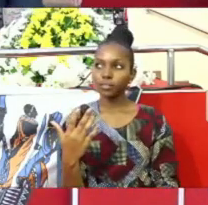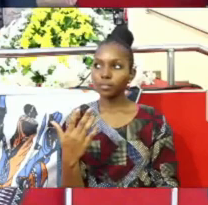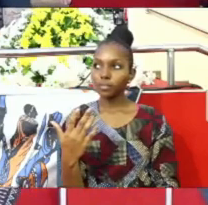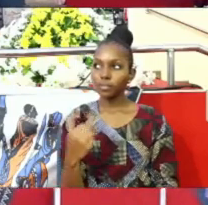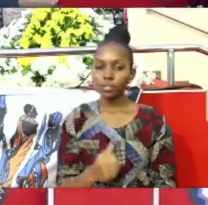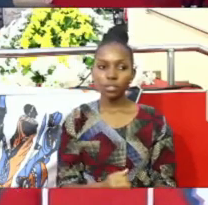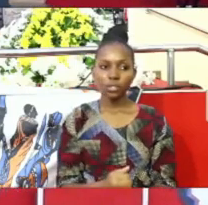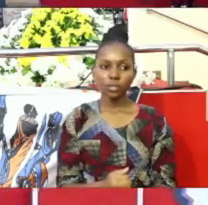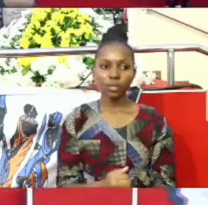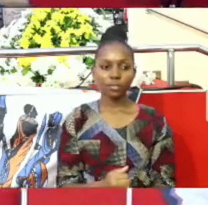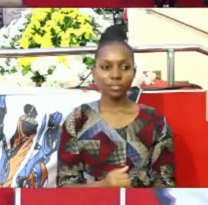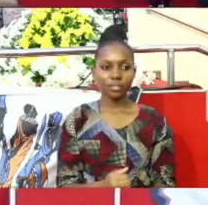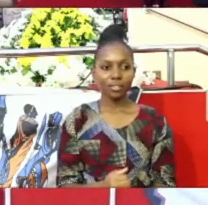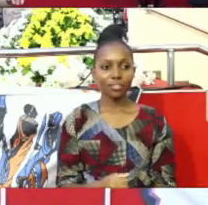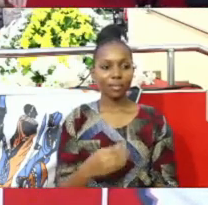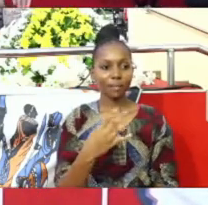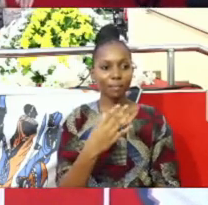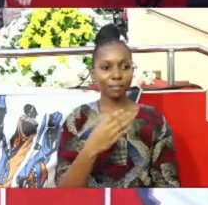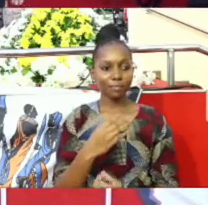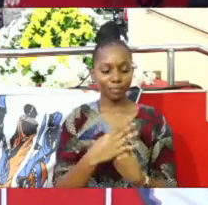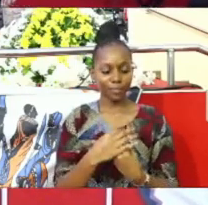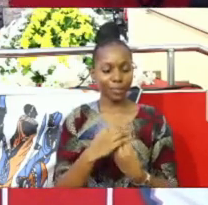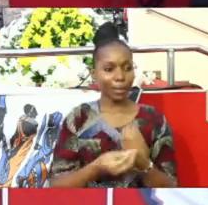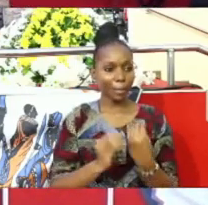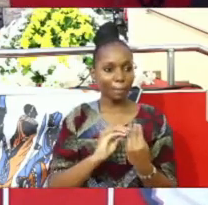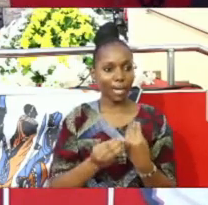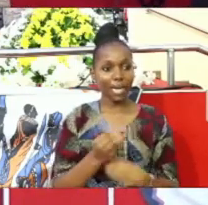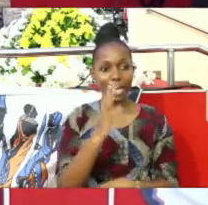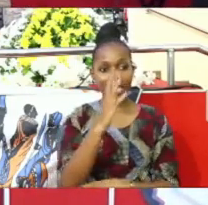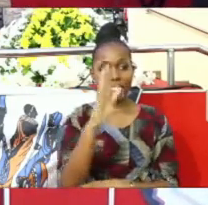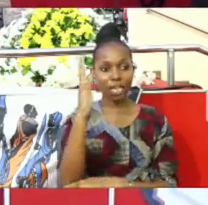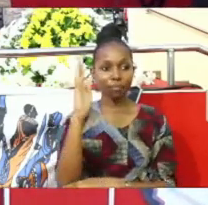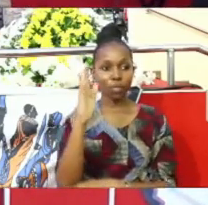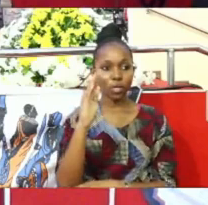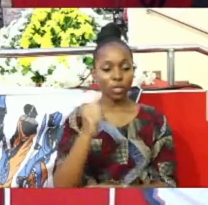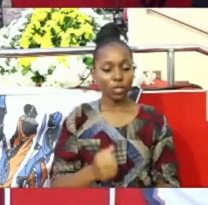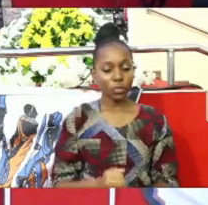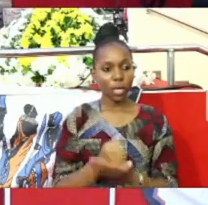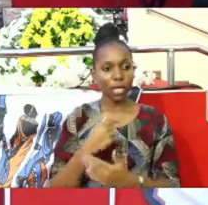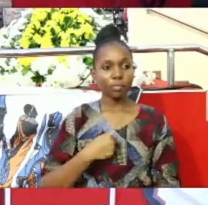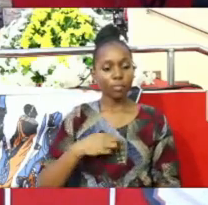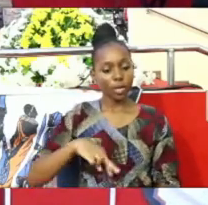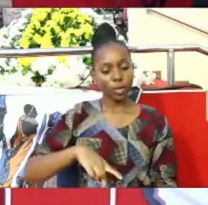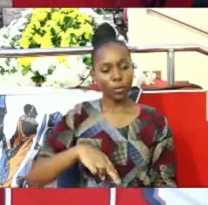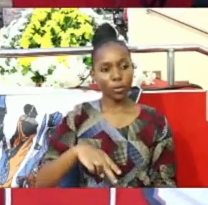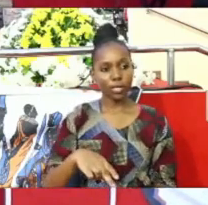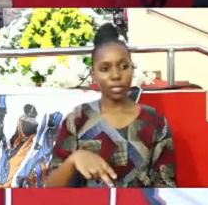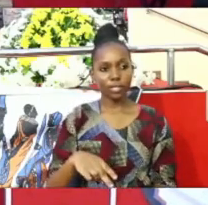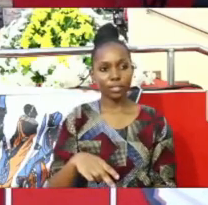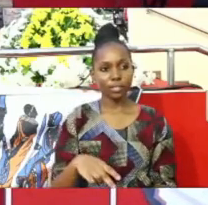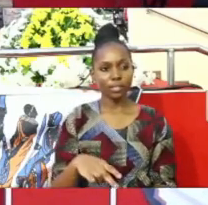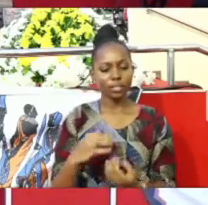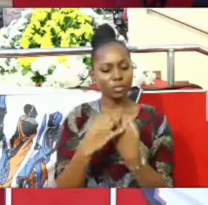upon poverty. Yani umaskini juu ya umaskini. But there was a dream in me. Lakini palikuweko na ndoto ndani yangu.